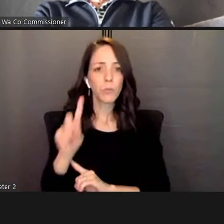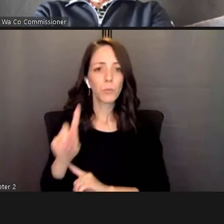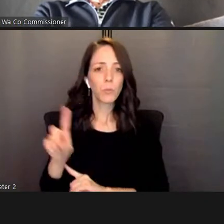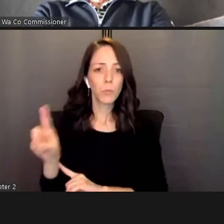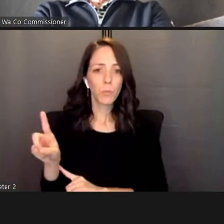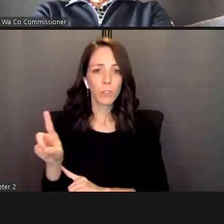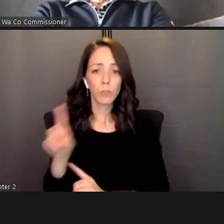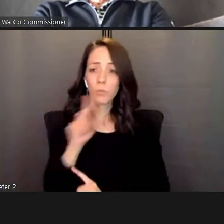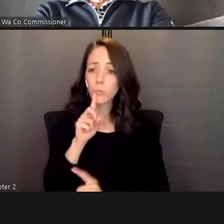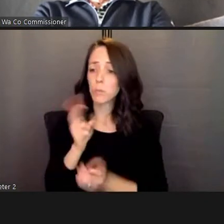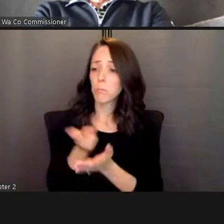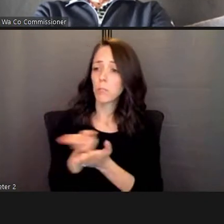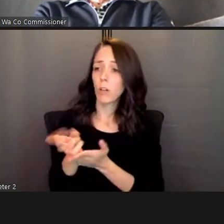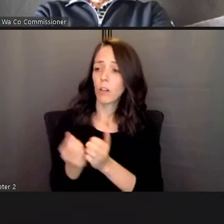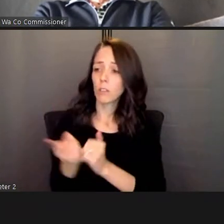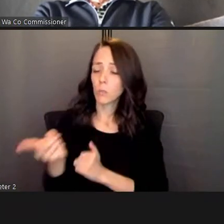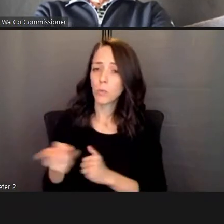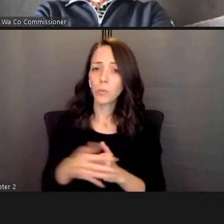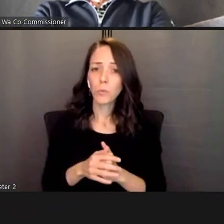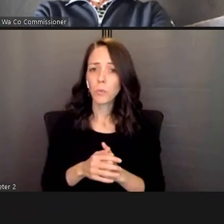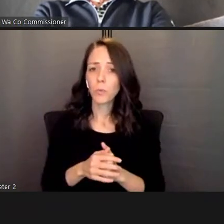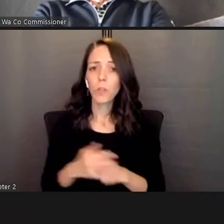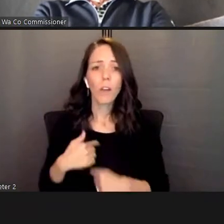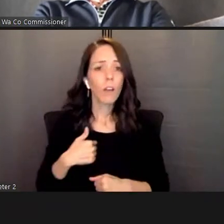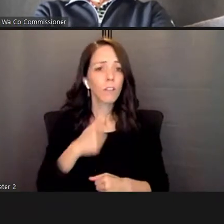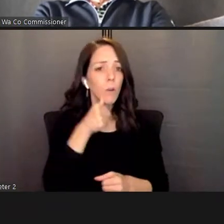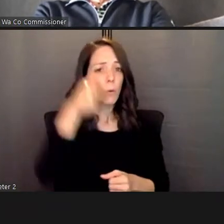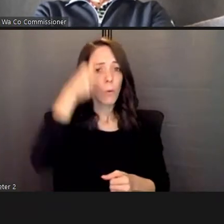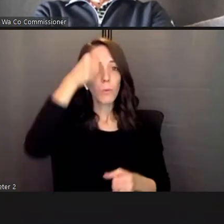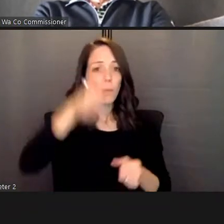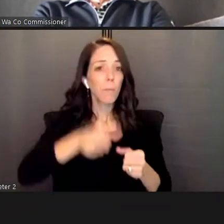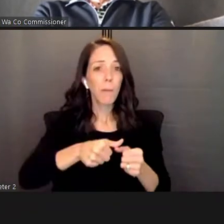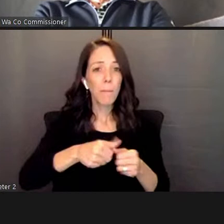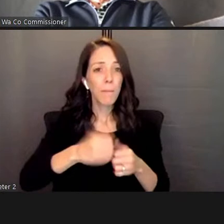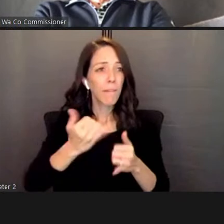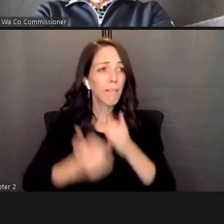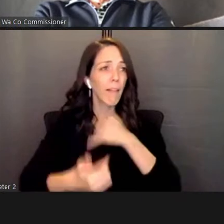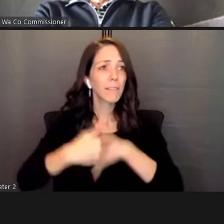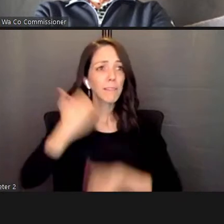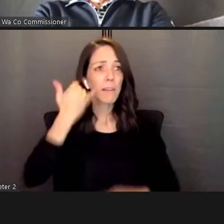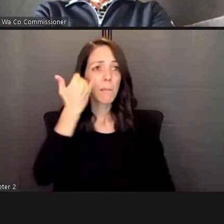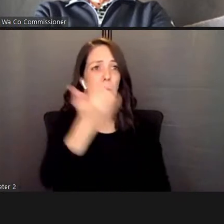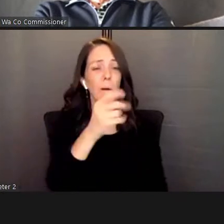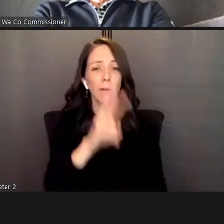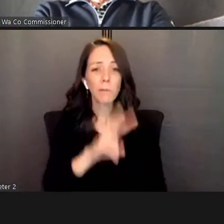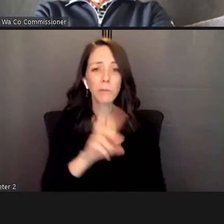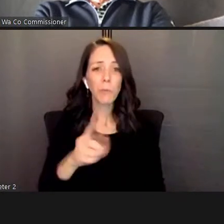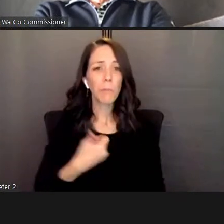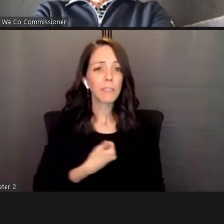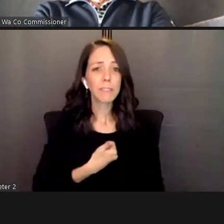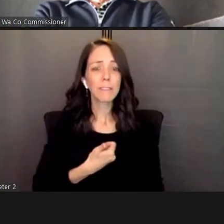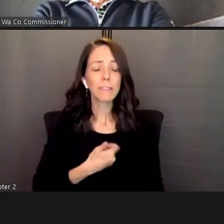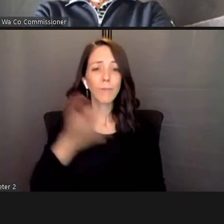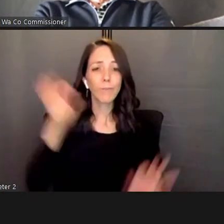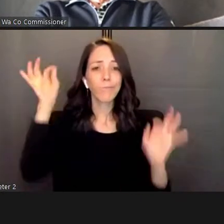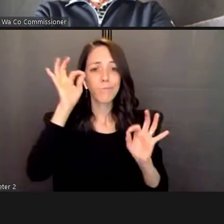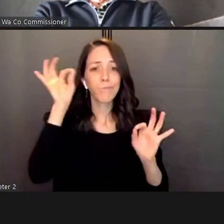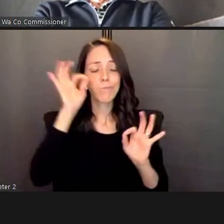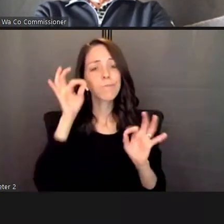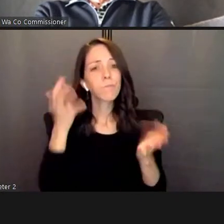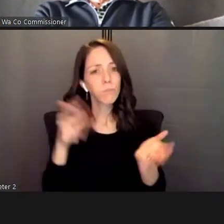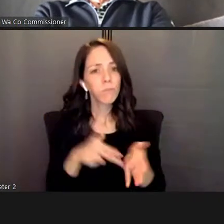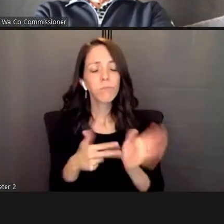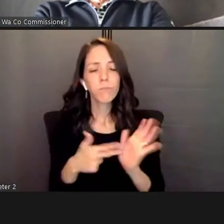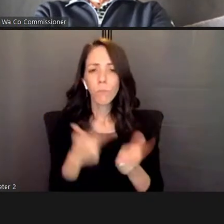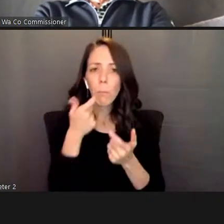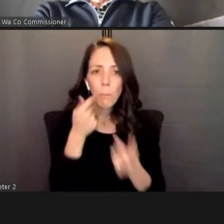honest. I don't remember the last time I dialed 211 myself. So I'm really interested in what we can